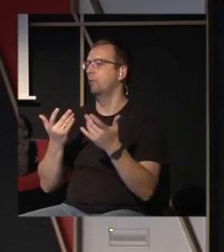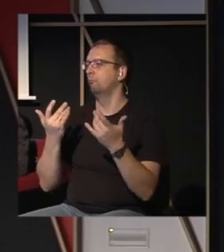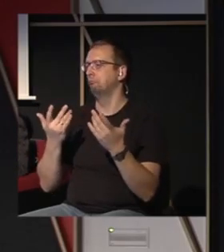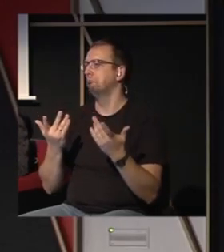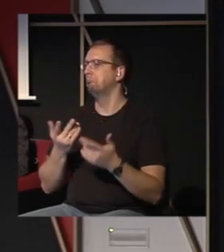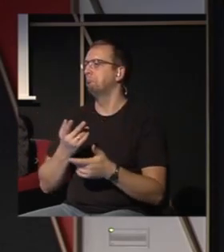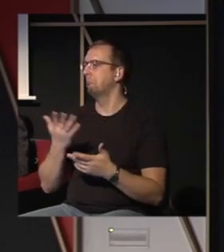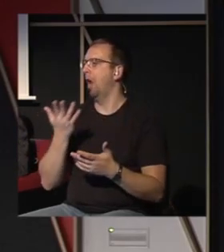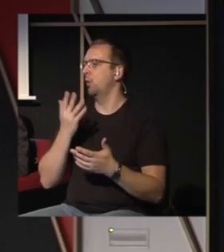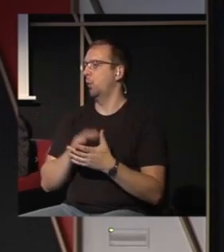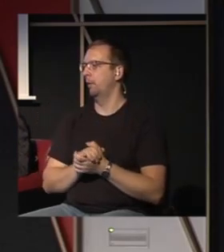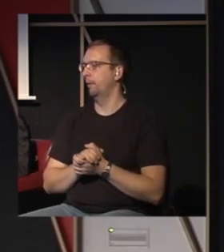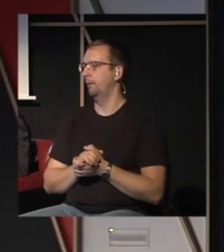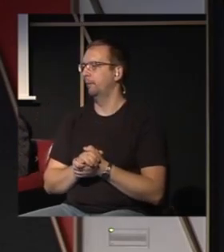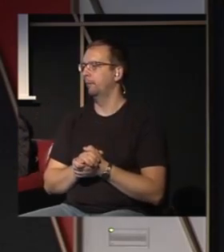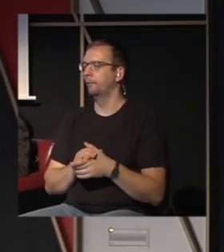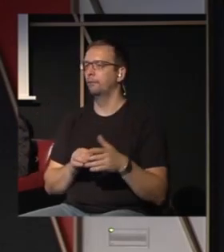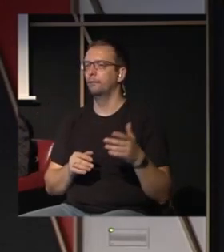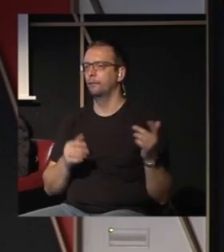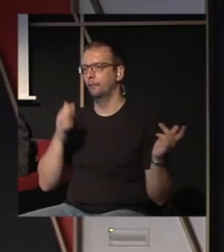translation devices,